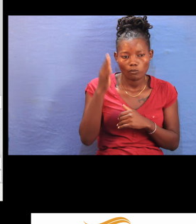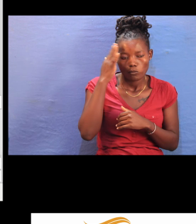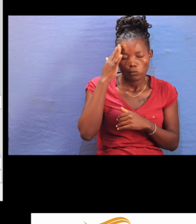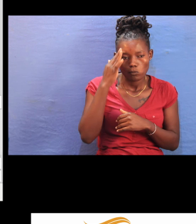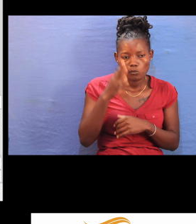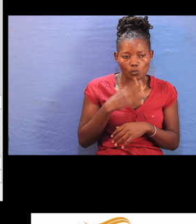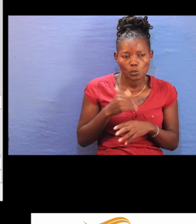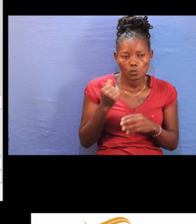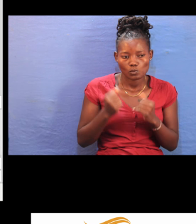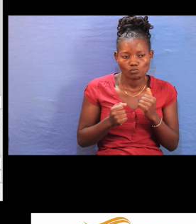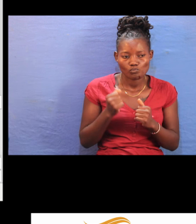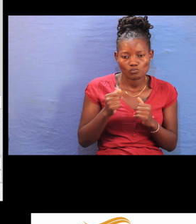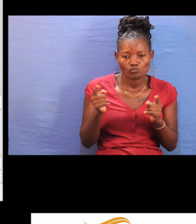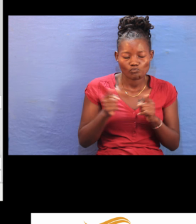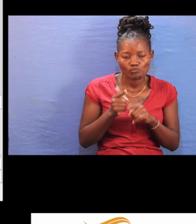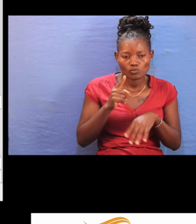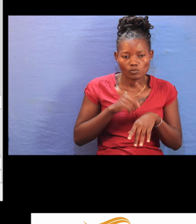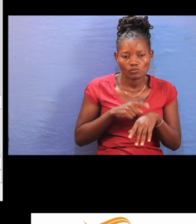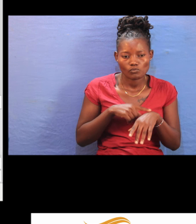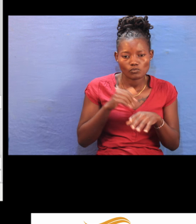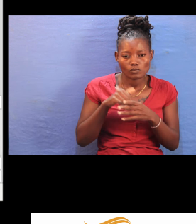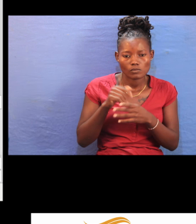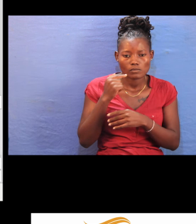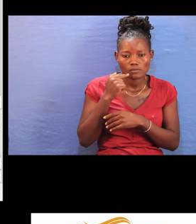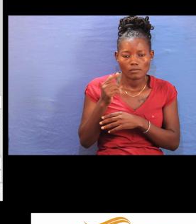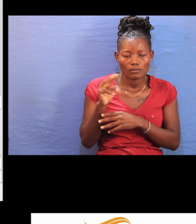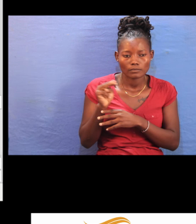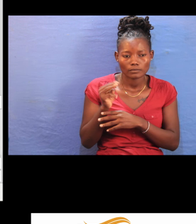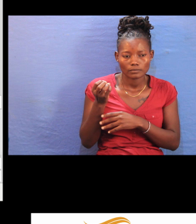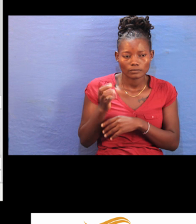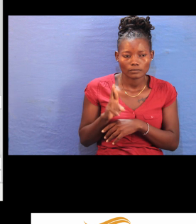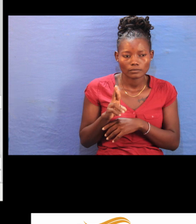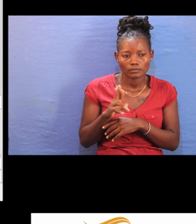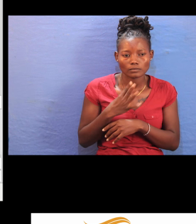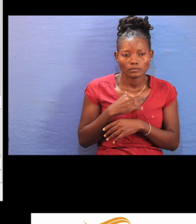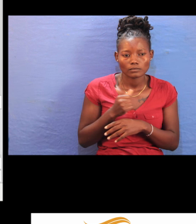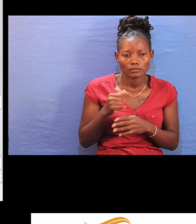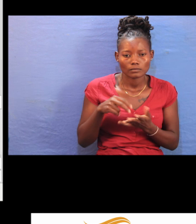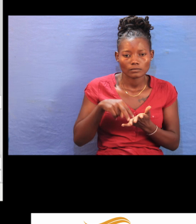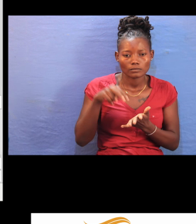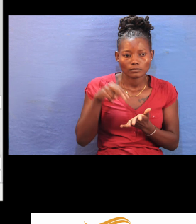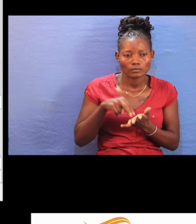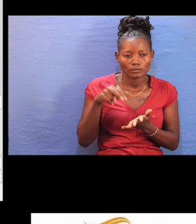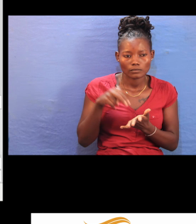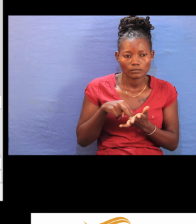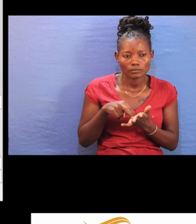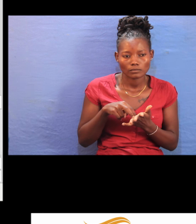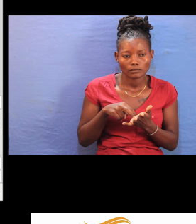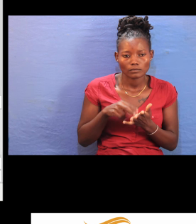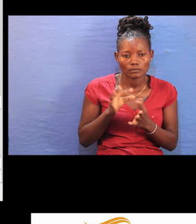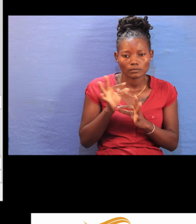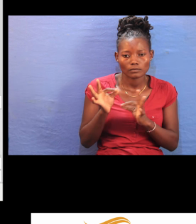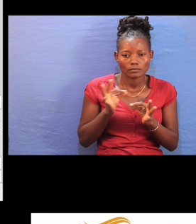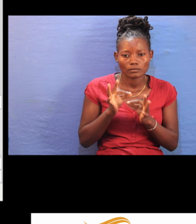want to run a certain time in the 100 meter, or I might want to jump a certain height. So we